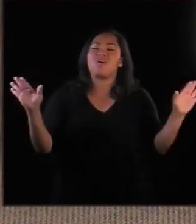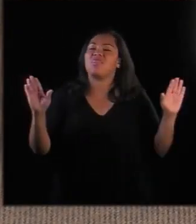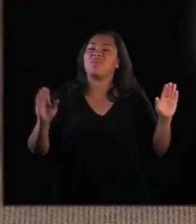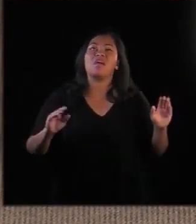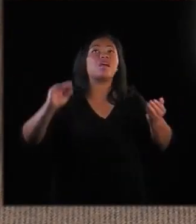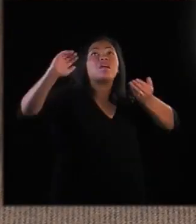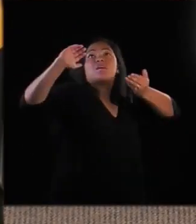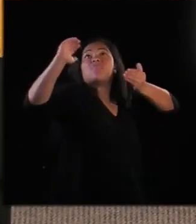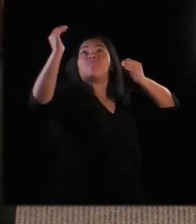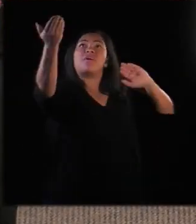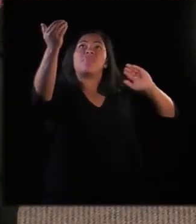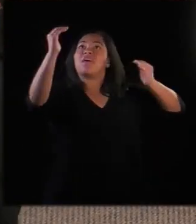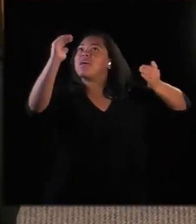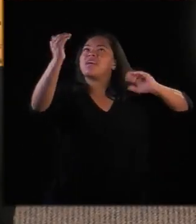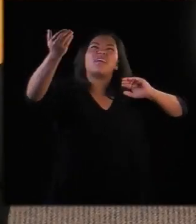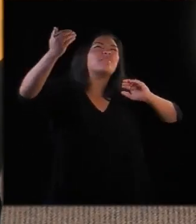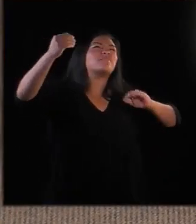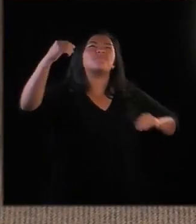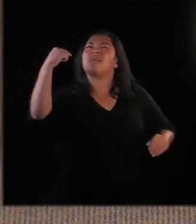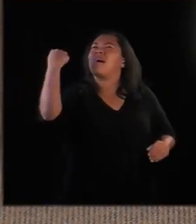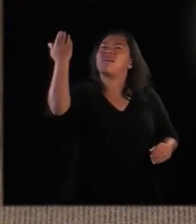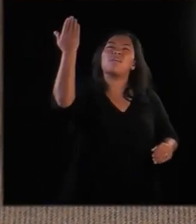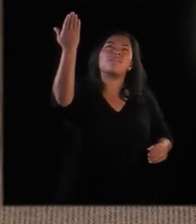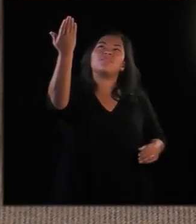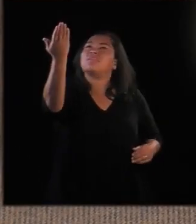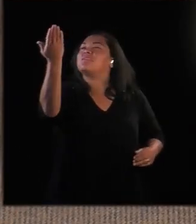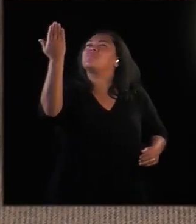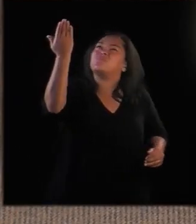no, no, nothing.